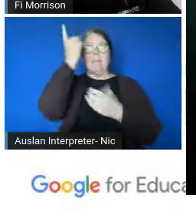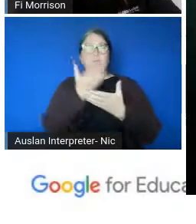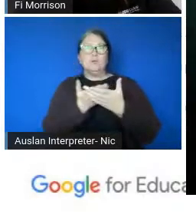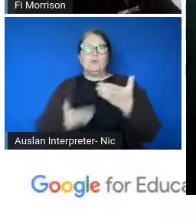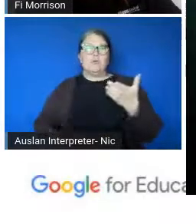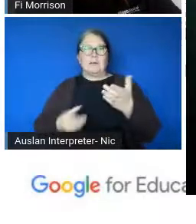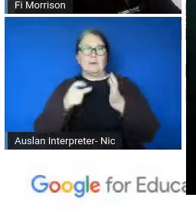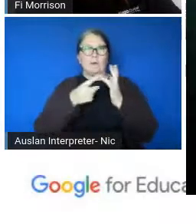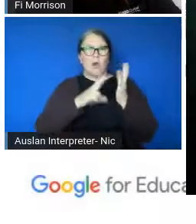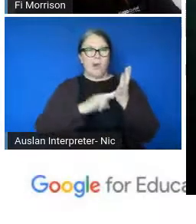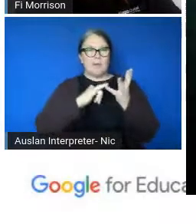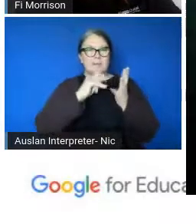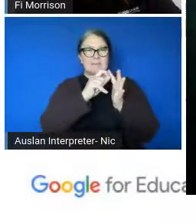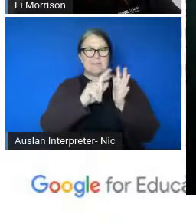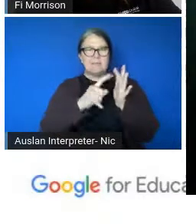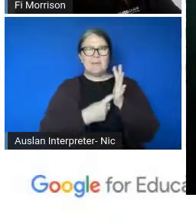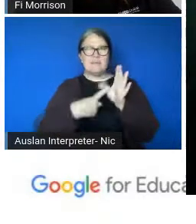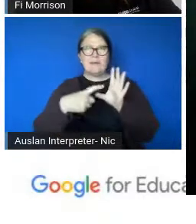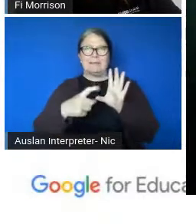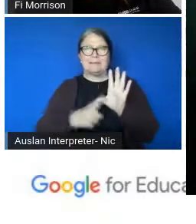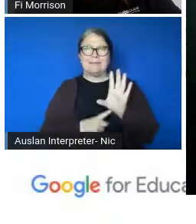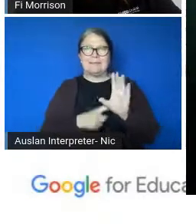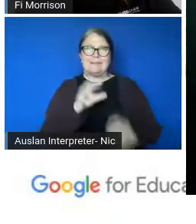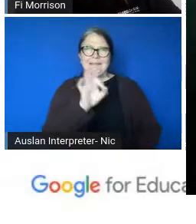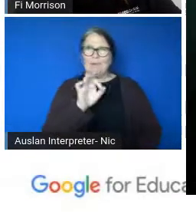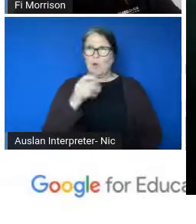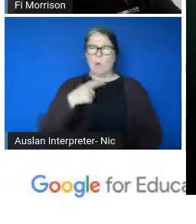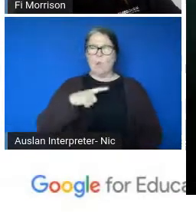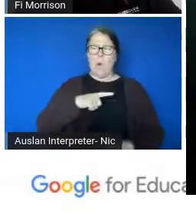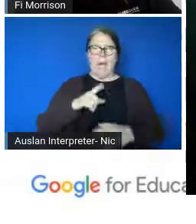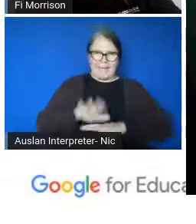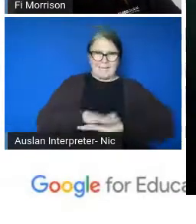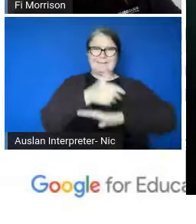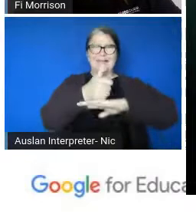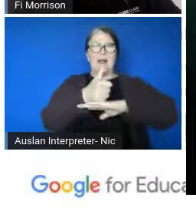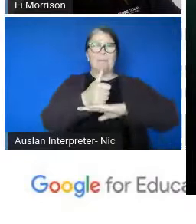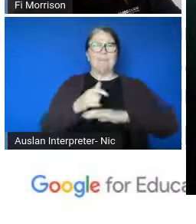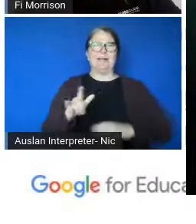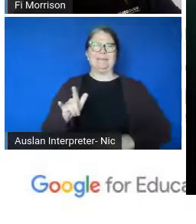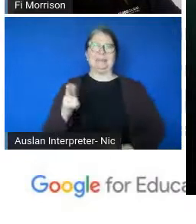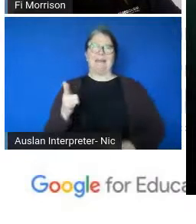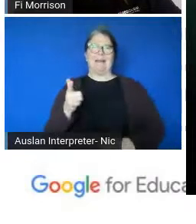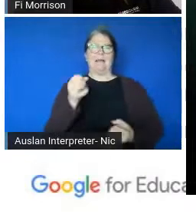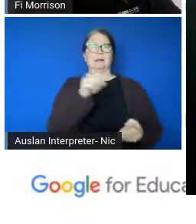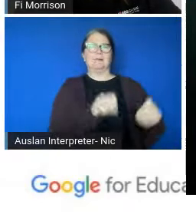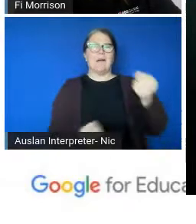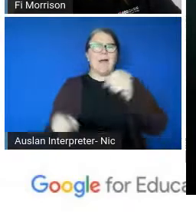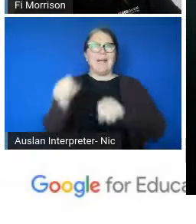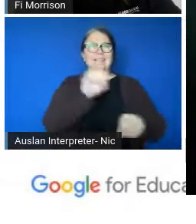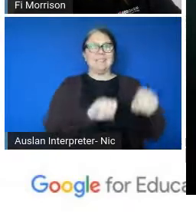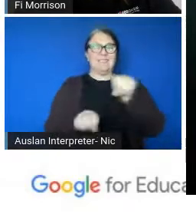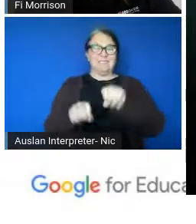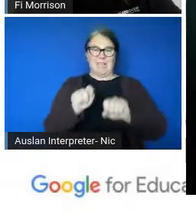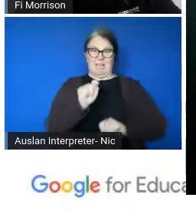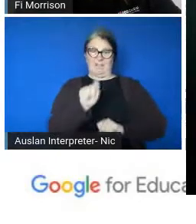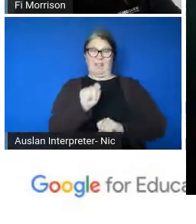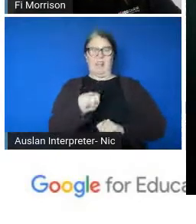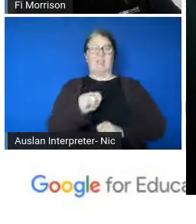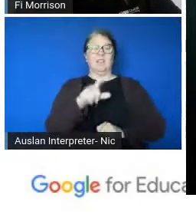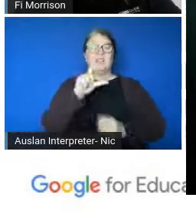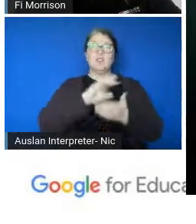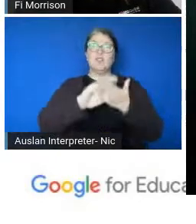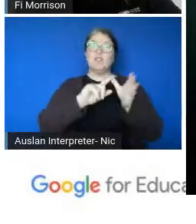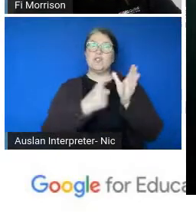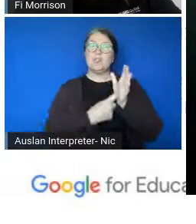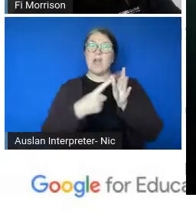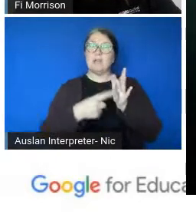But why did I start Deadly Science? Well, Deadly Science is a charity that provides STEM mentoring and resources to